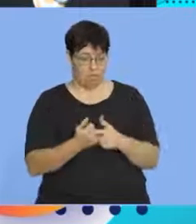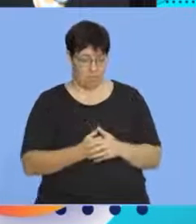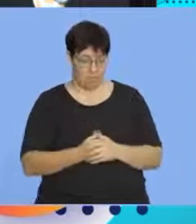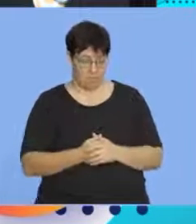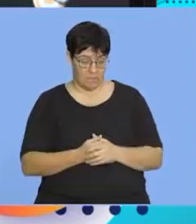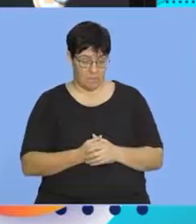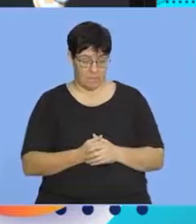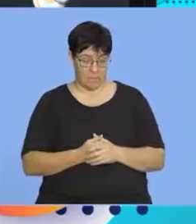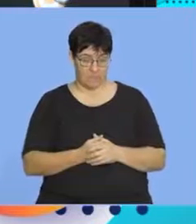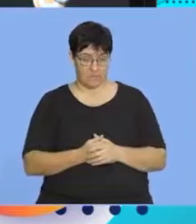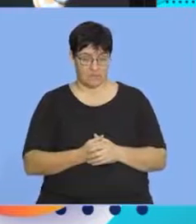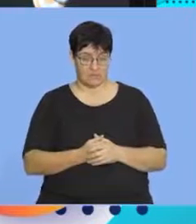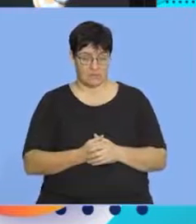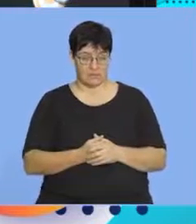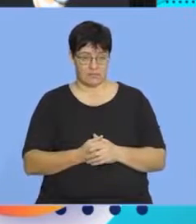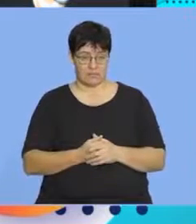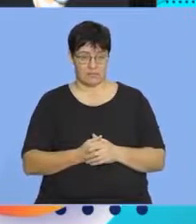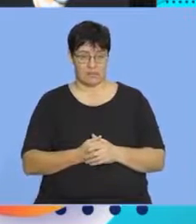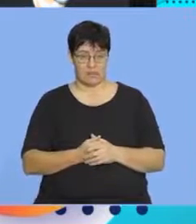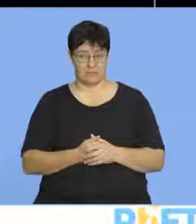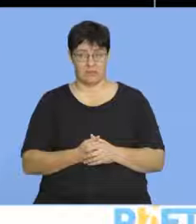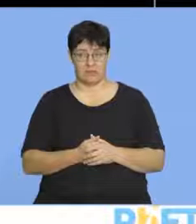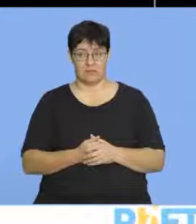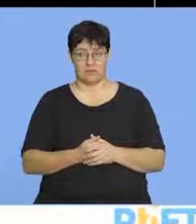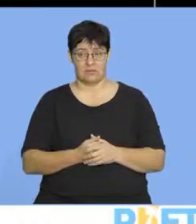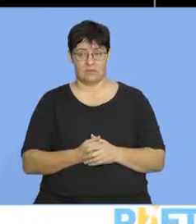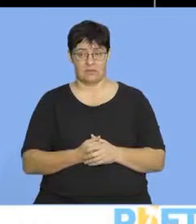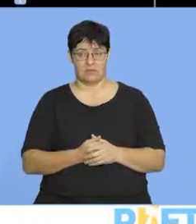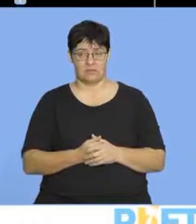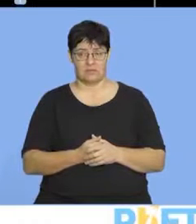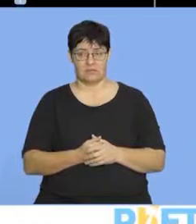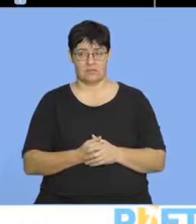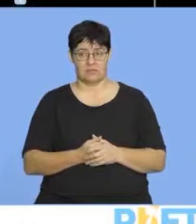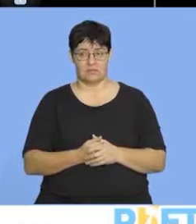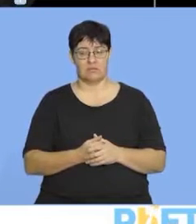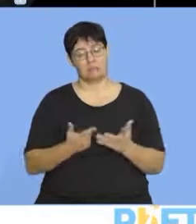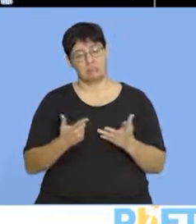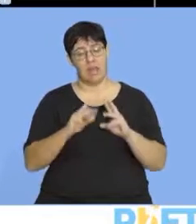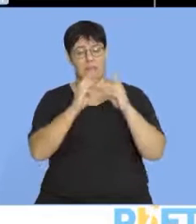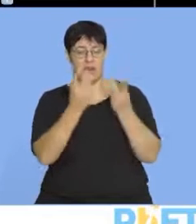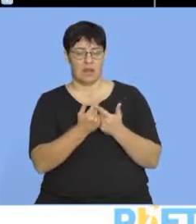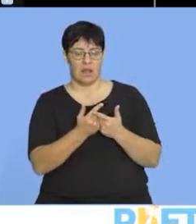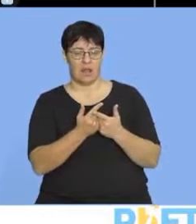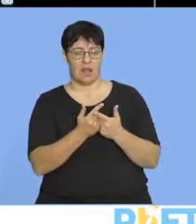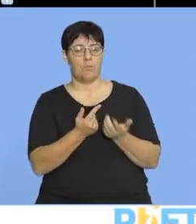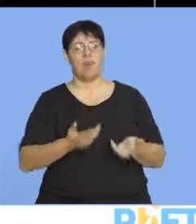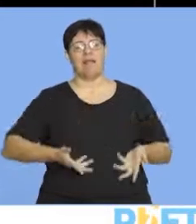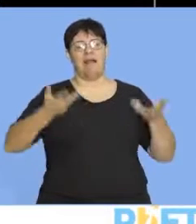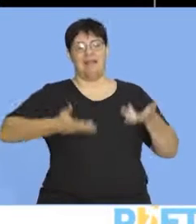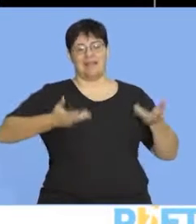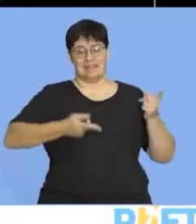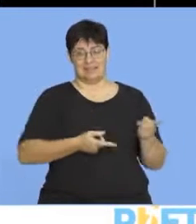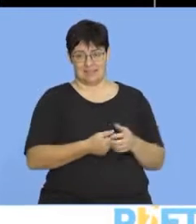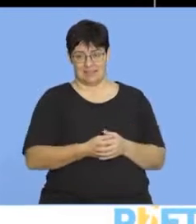on, okay? If I make the planet, let's just reset it, so let's make the planet much